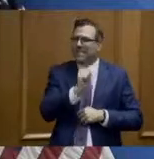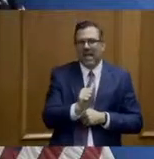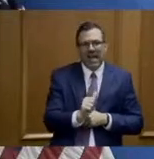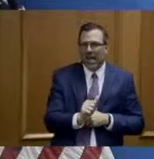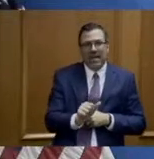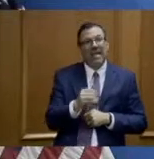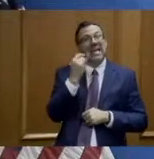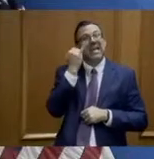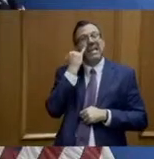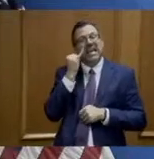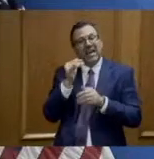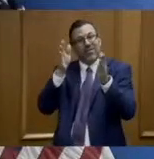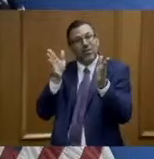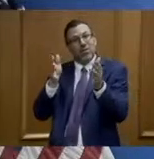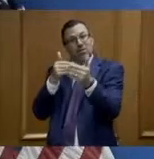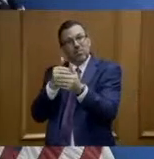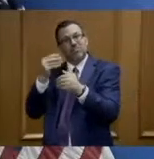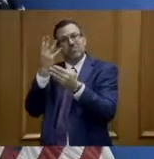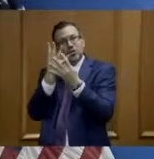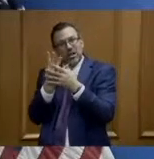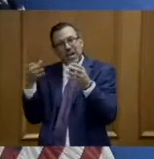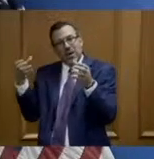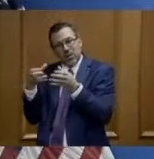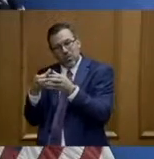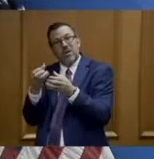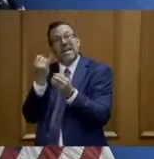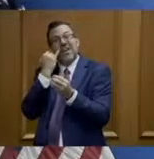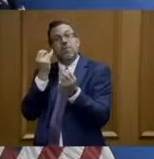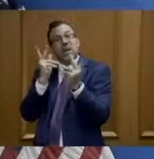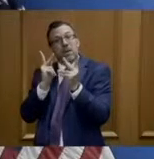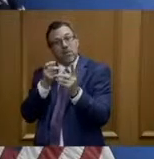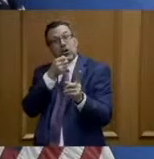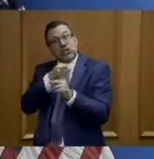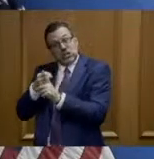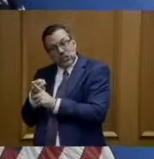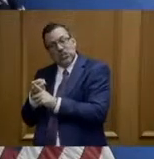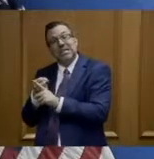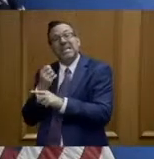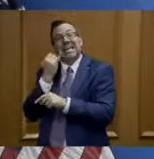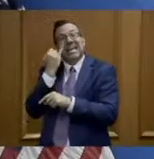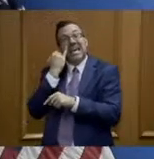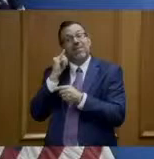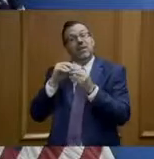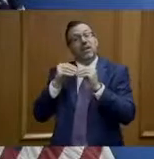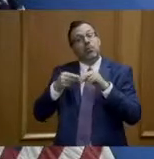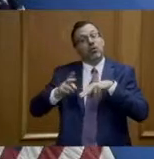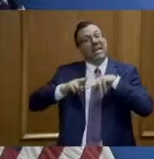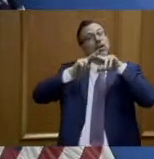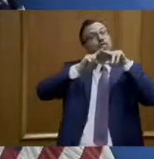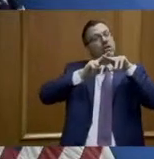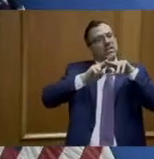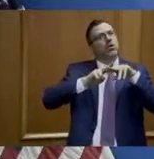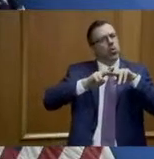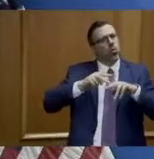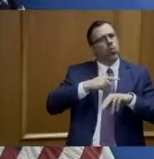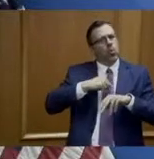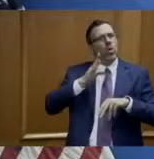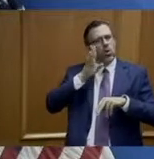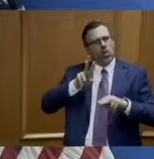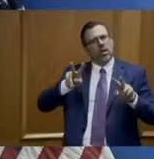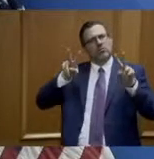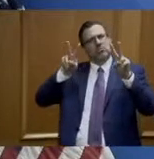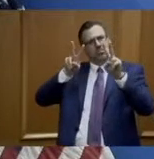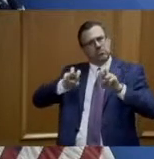reflective of what's happening in the general population. So what we will do if we see increases in numbers is actually analyze those